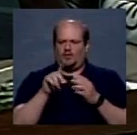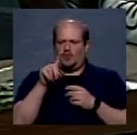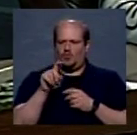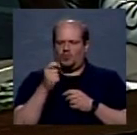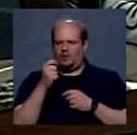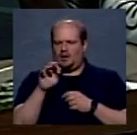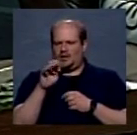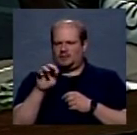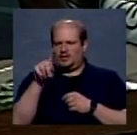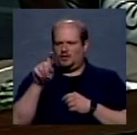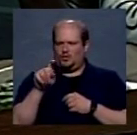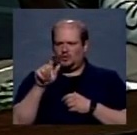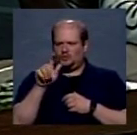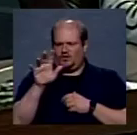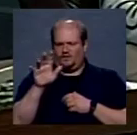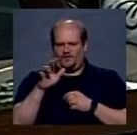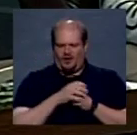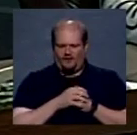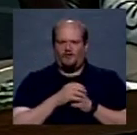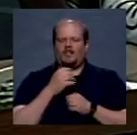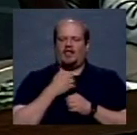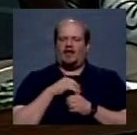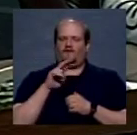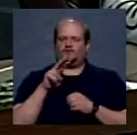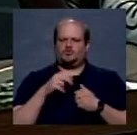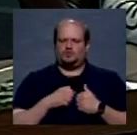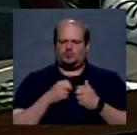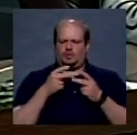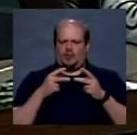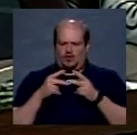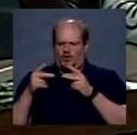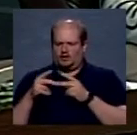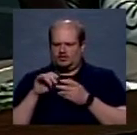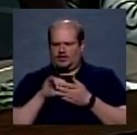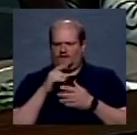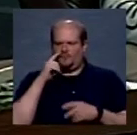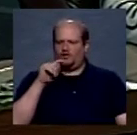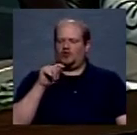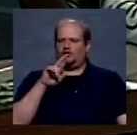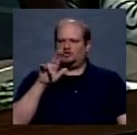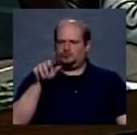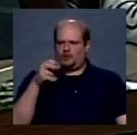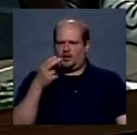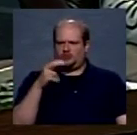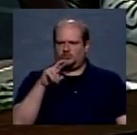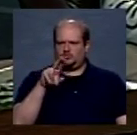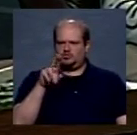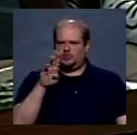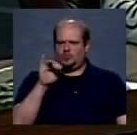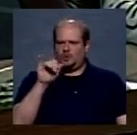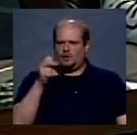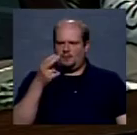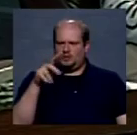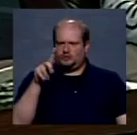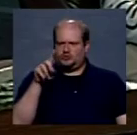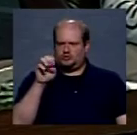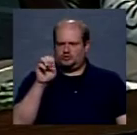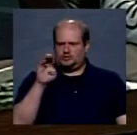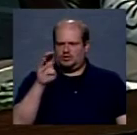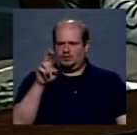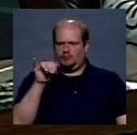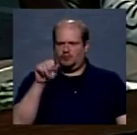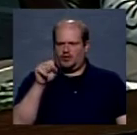119 and 125, there were two locations that was for trash, rubbish, and debris on premise,